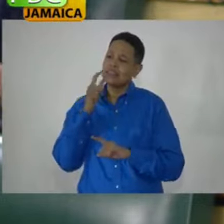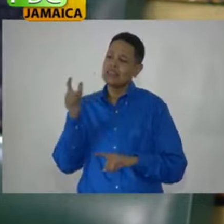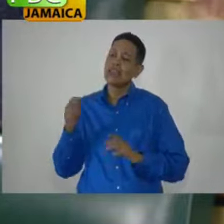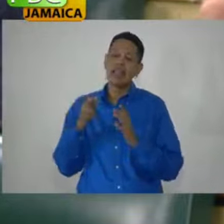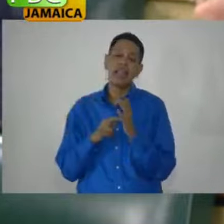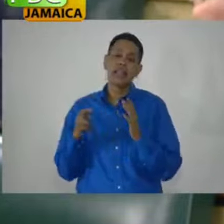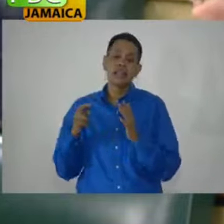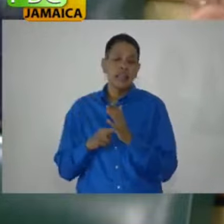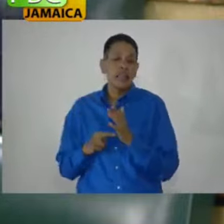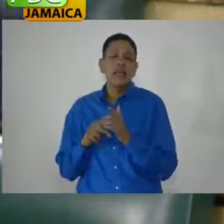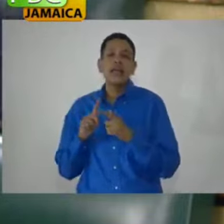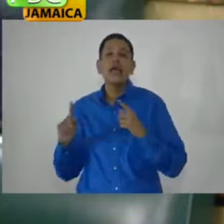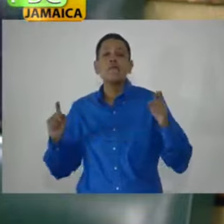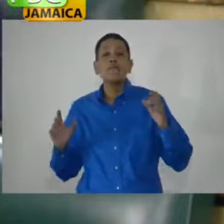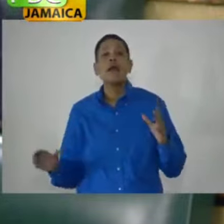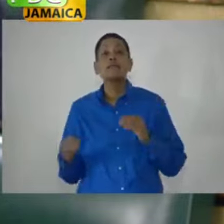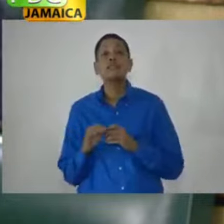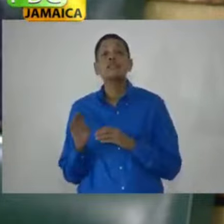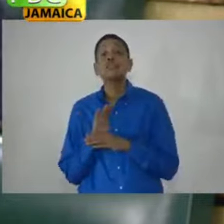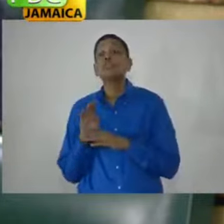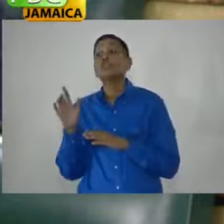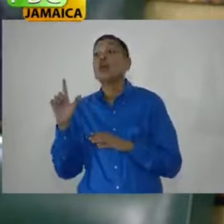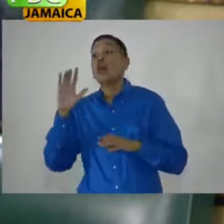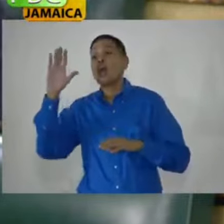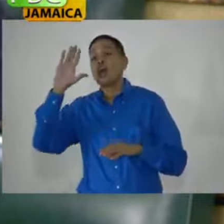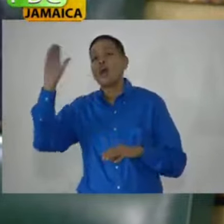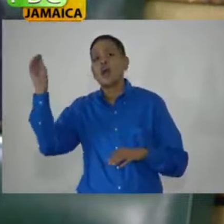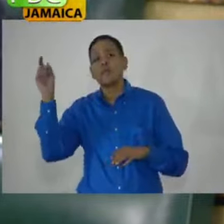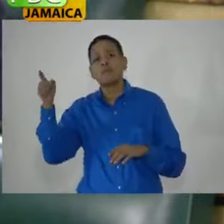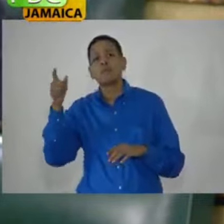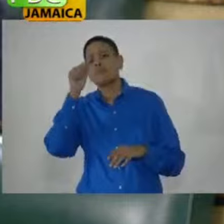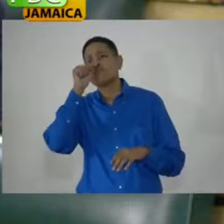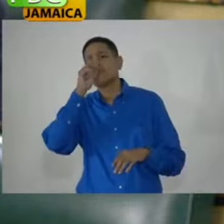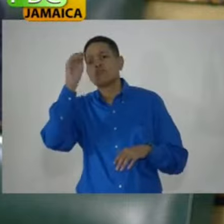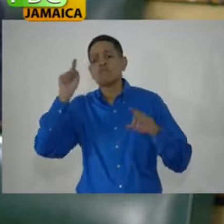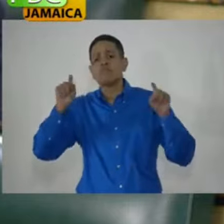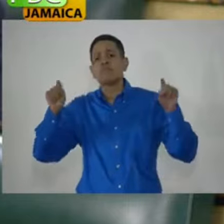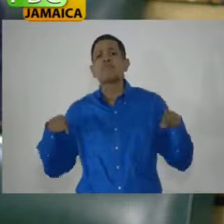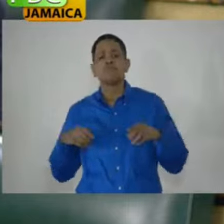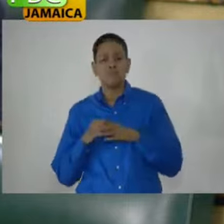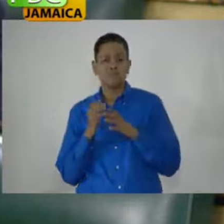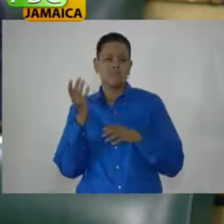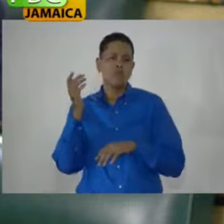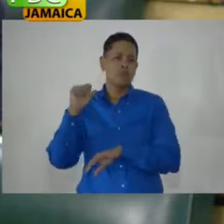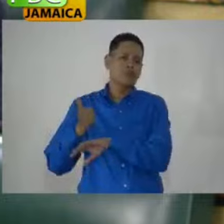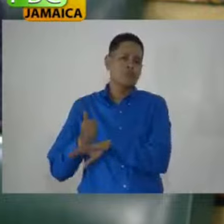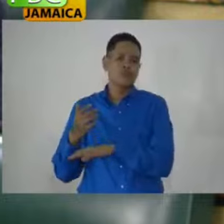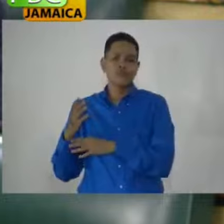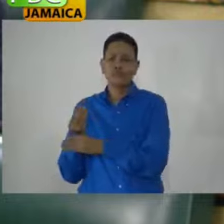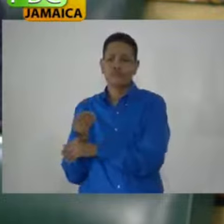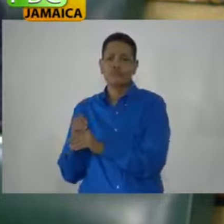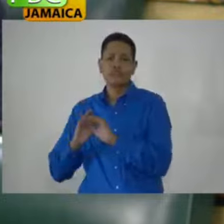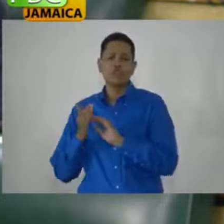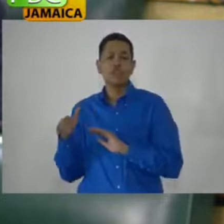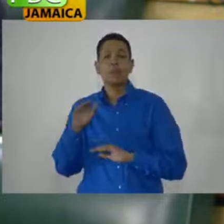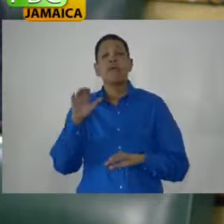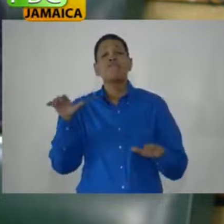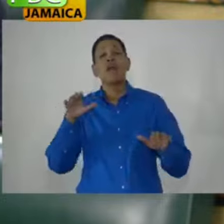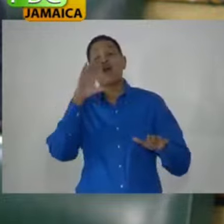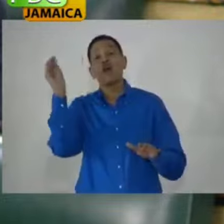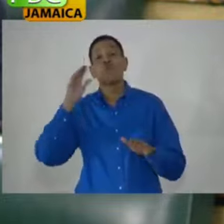and manages industrial and commercial real estate throughout Jamaica. The primary goal of Factories Corporation is